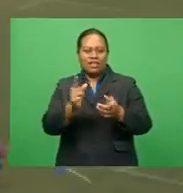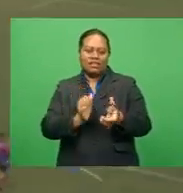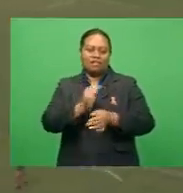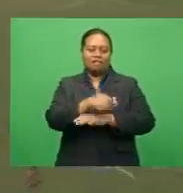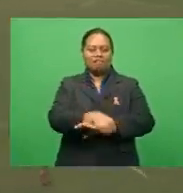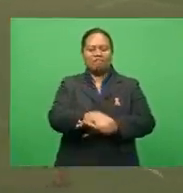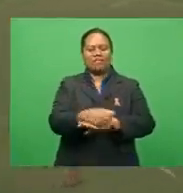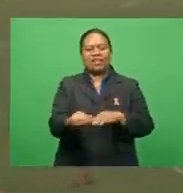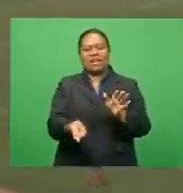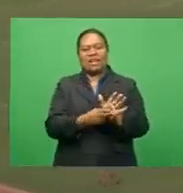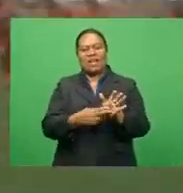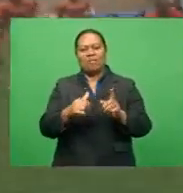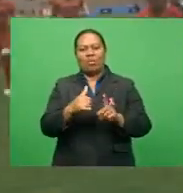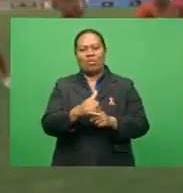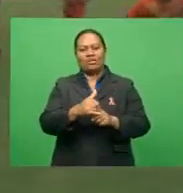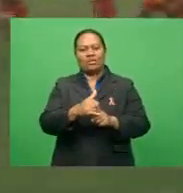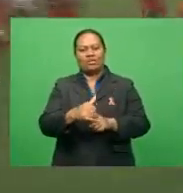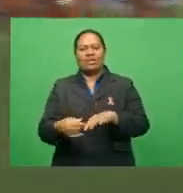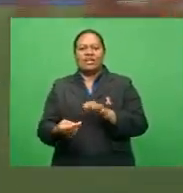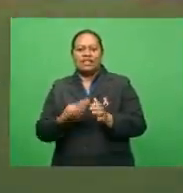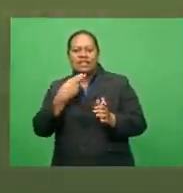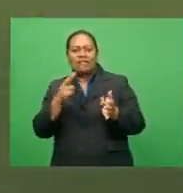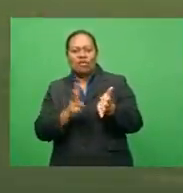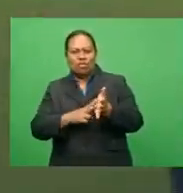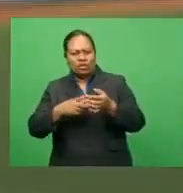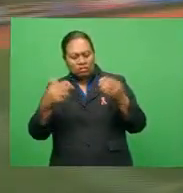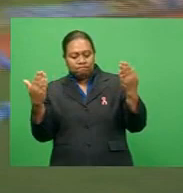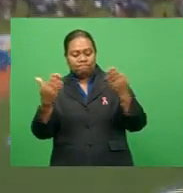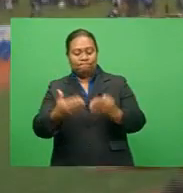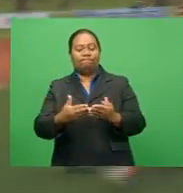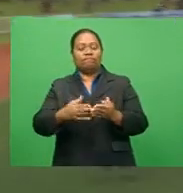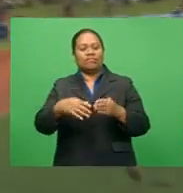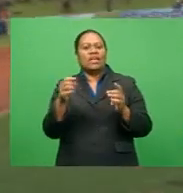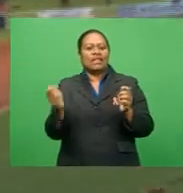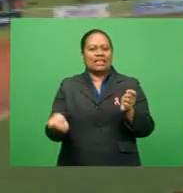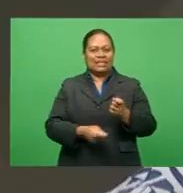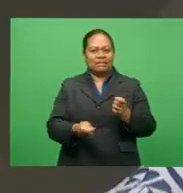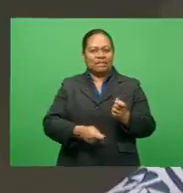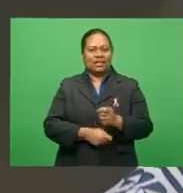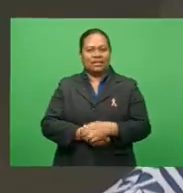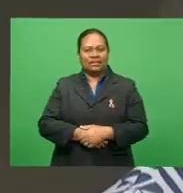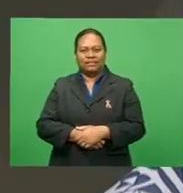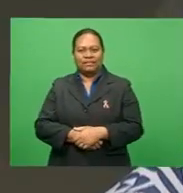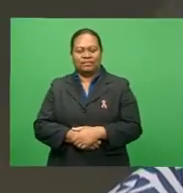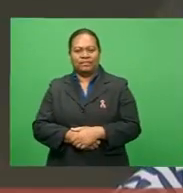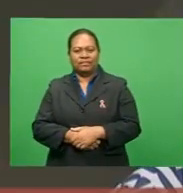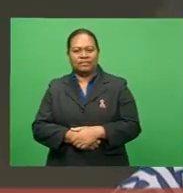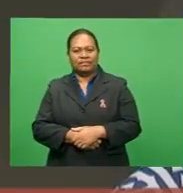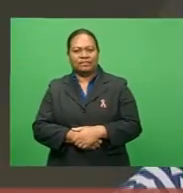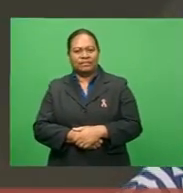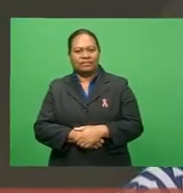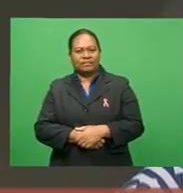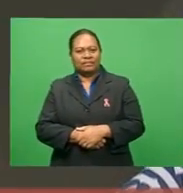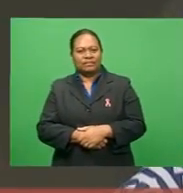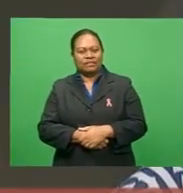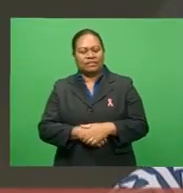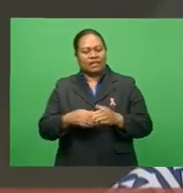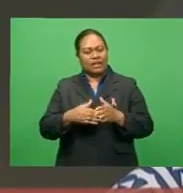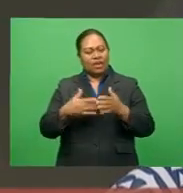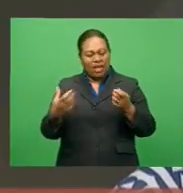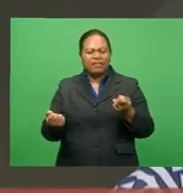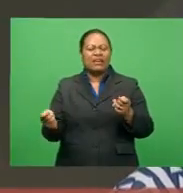Namosi. Vungakoto believes discipline will be key for the full 80 minutes. I think one of the main things is